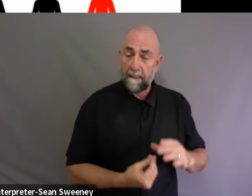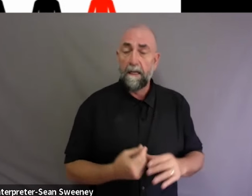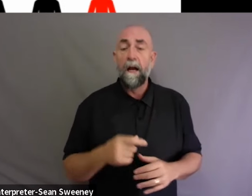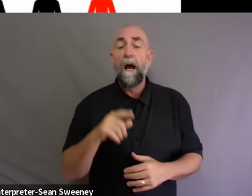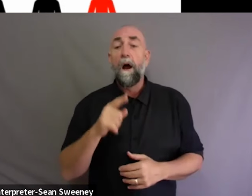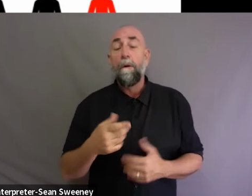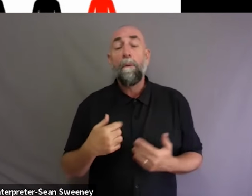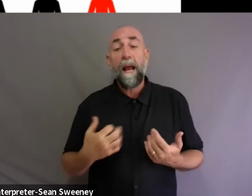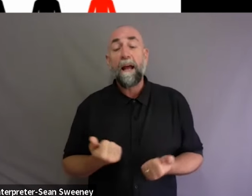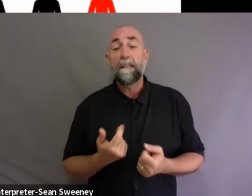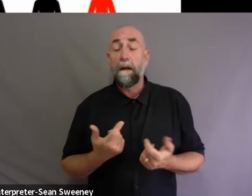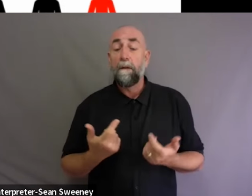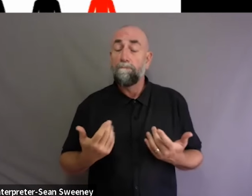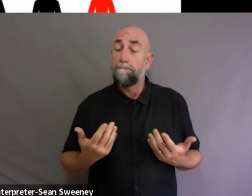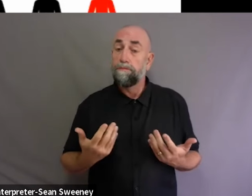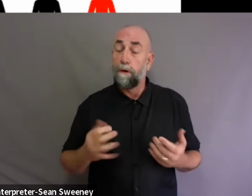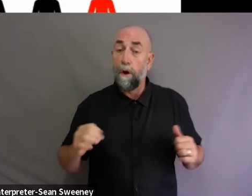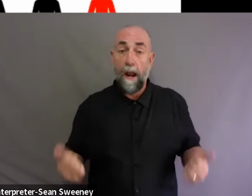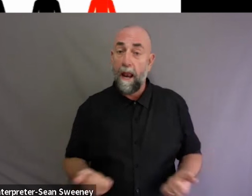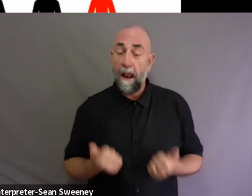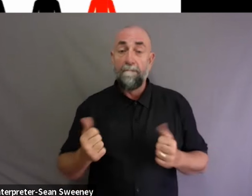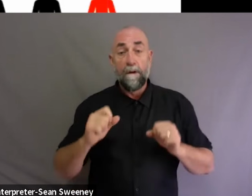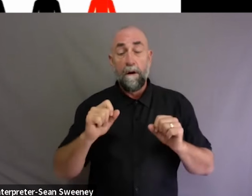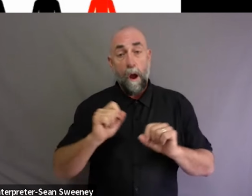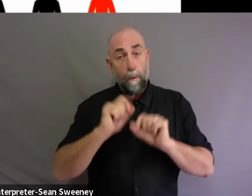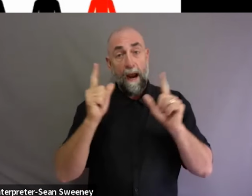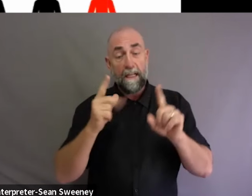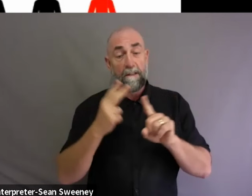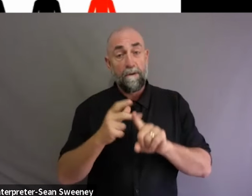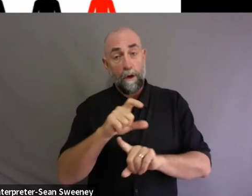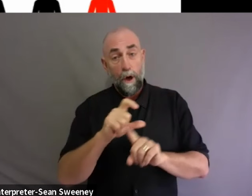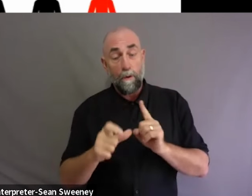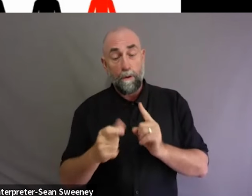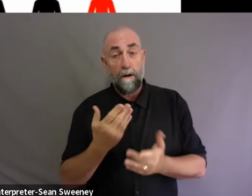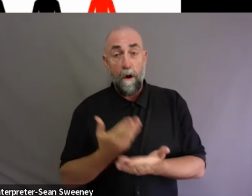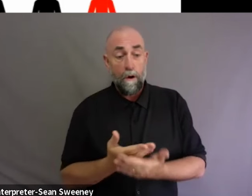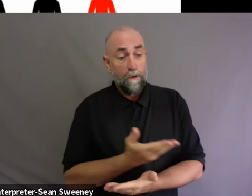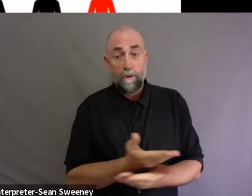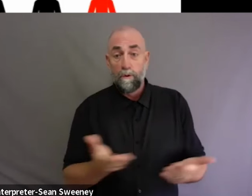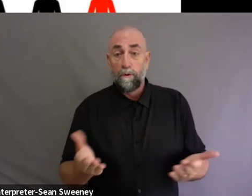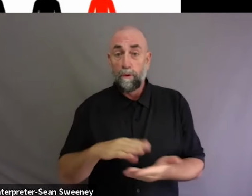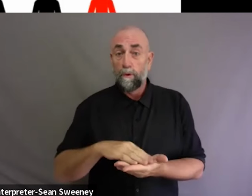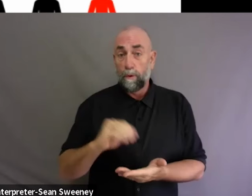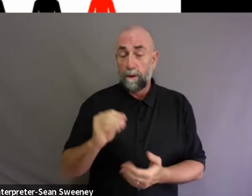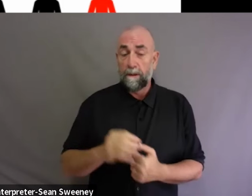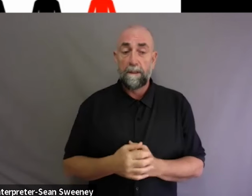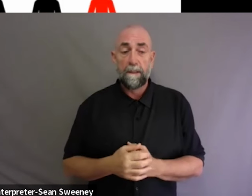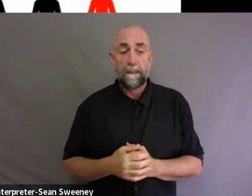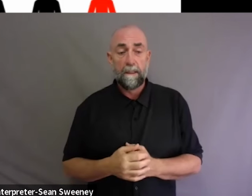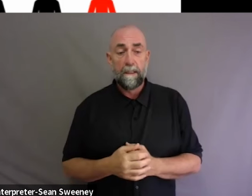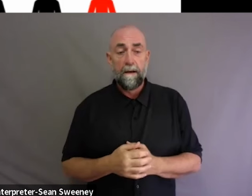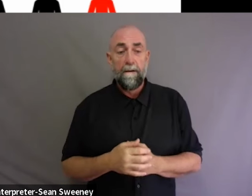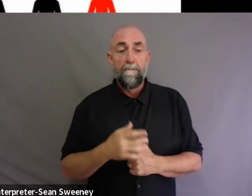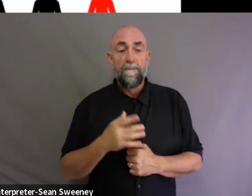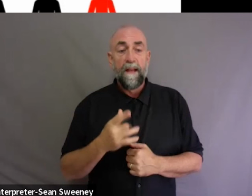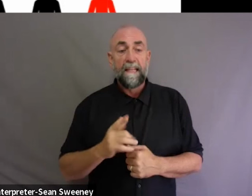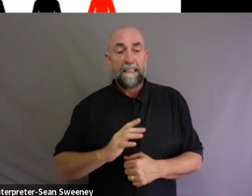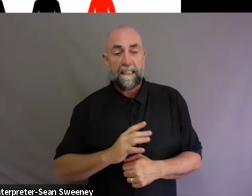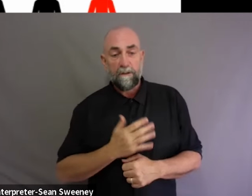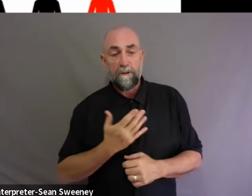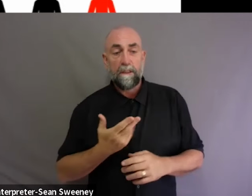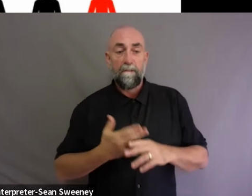students, particularly around communication between our native and English as second language